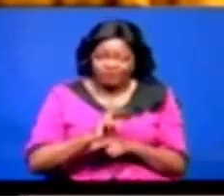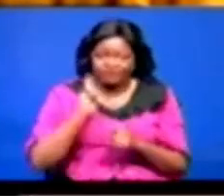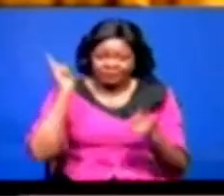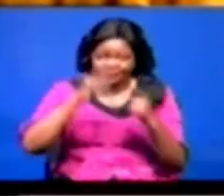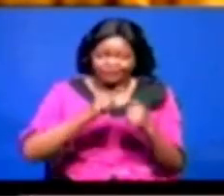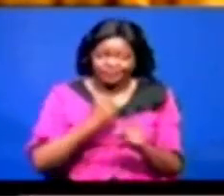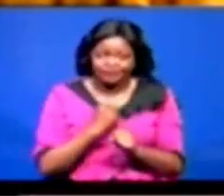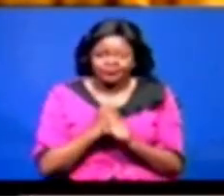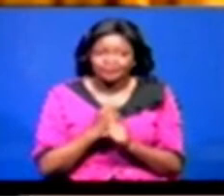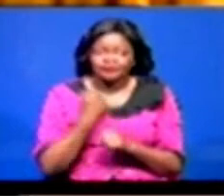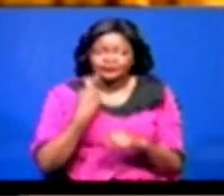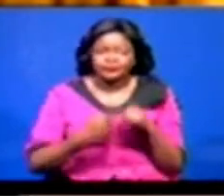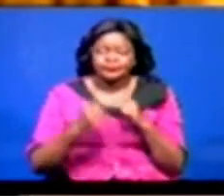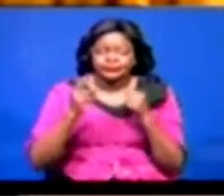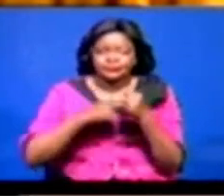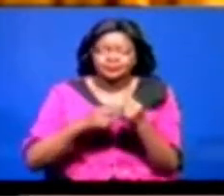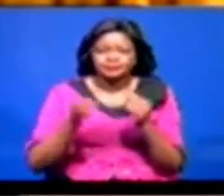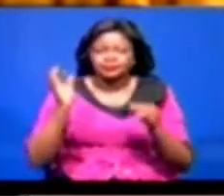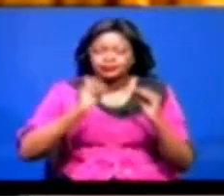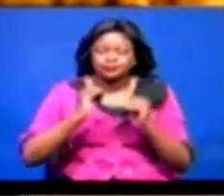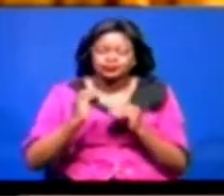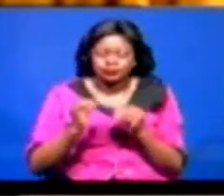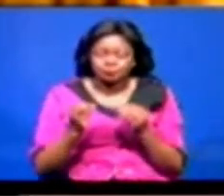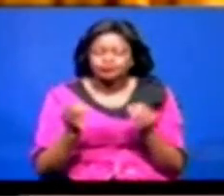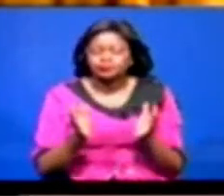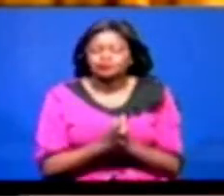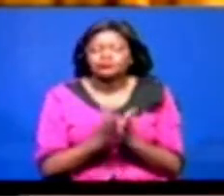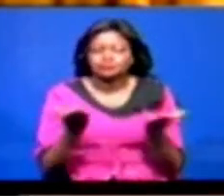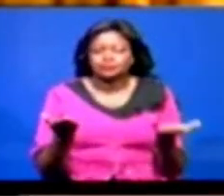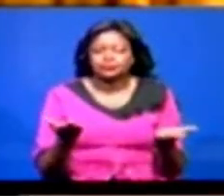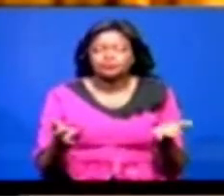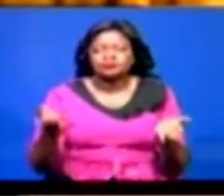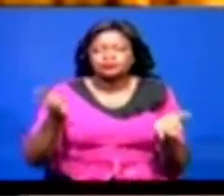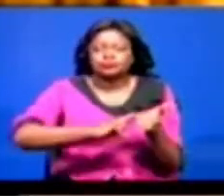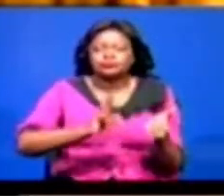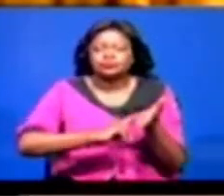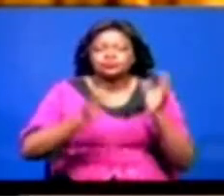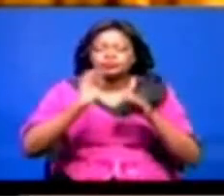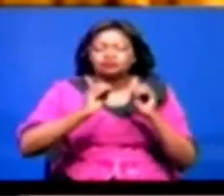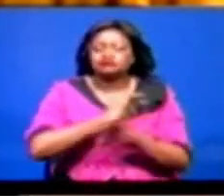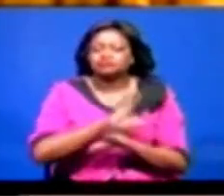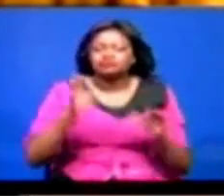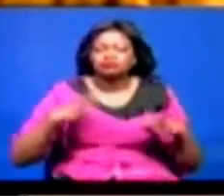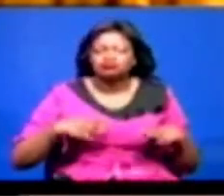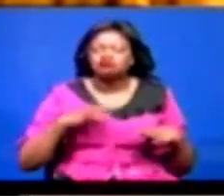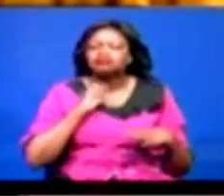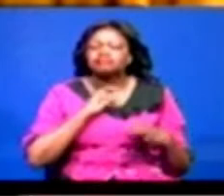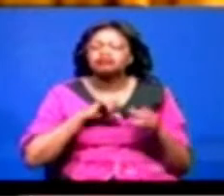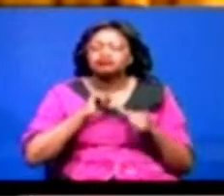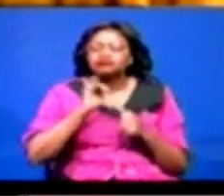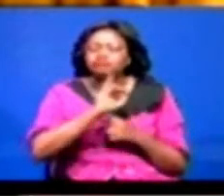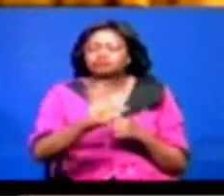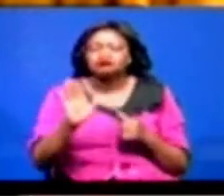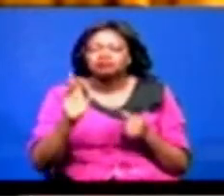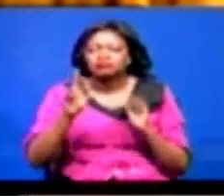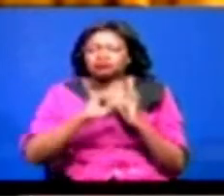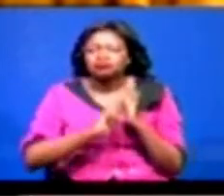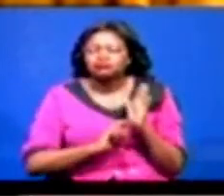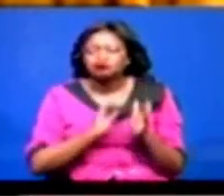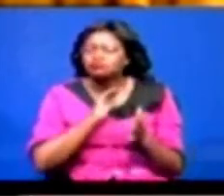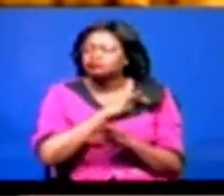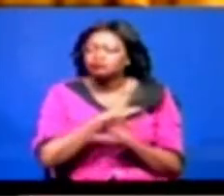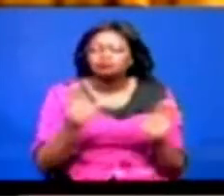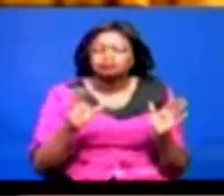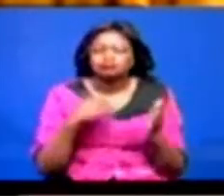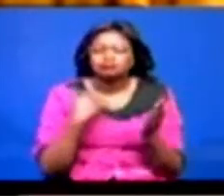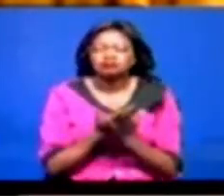of the 2017 election, first one, and of the repeat elections. No one has ever complained about those regulations. No application has ever been